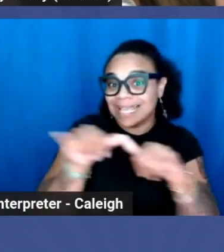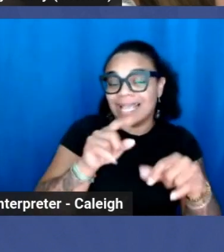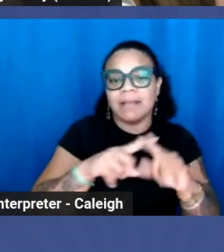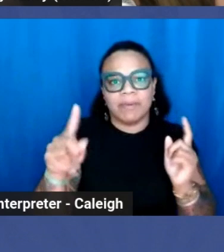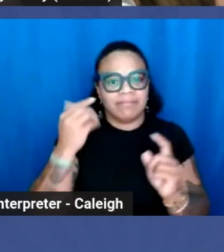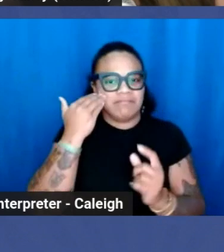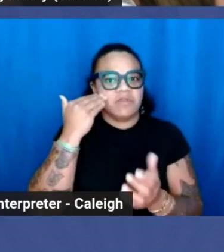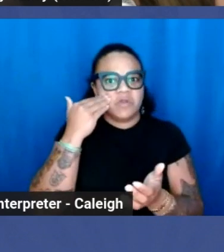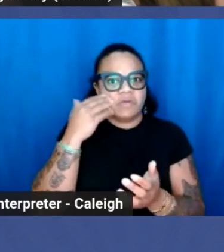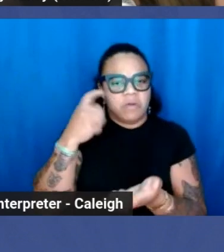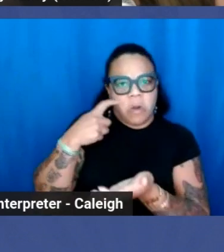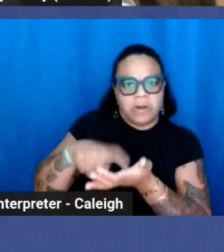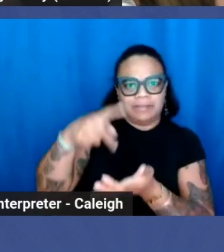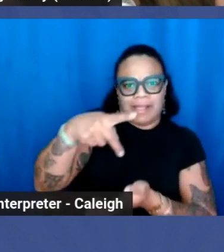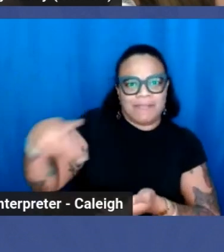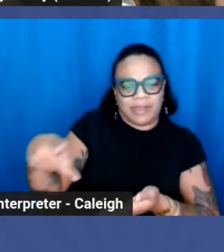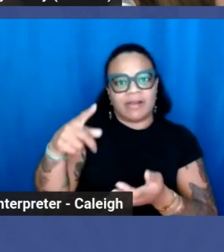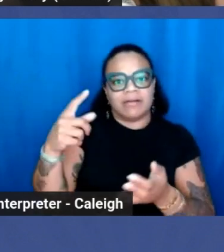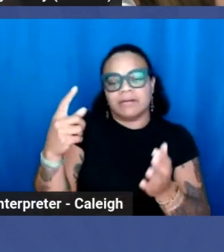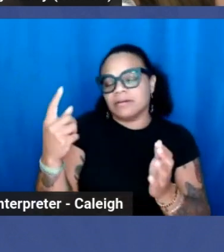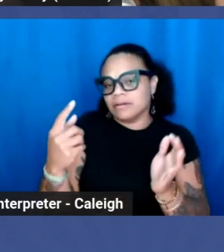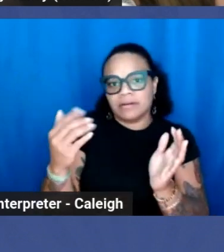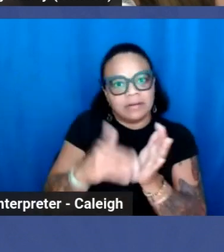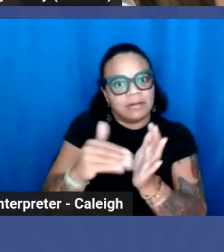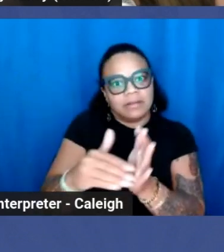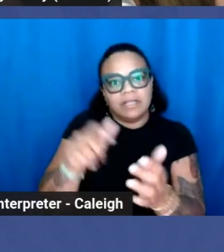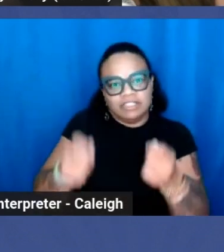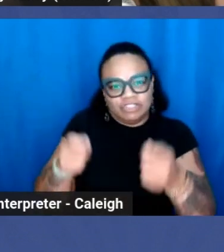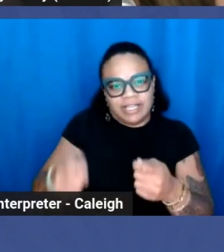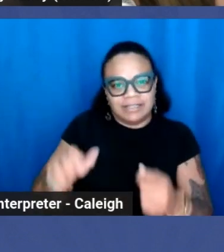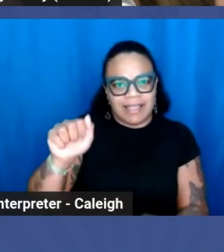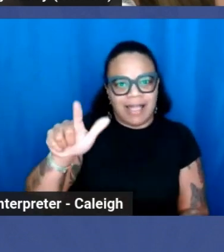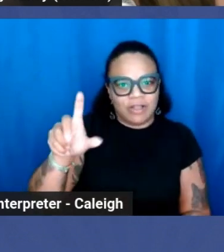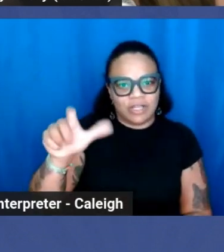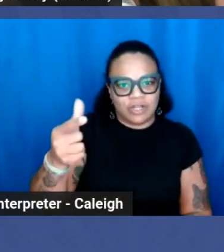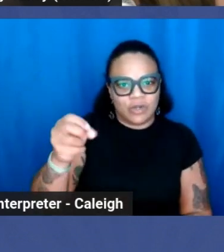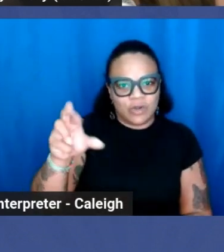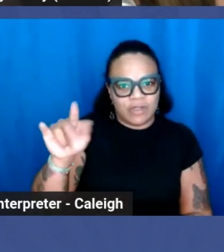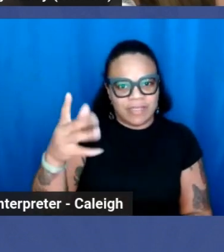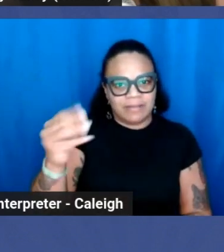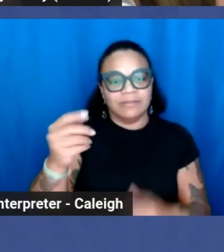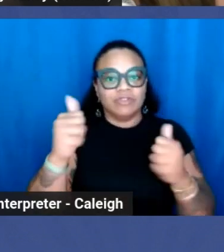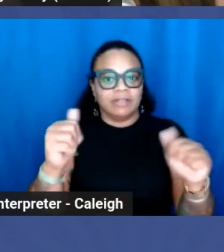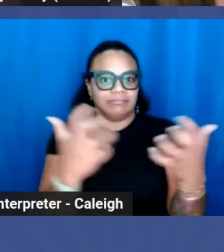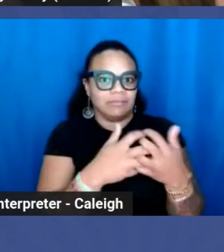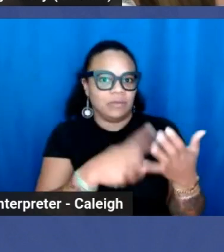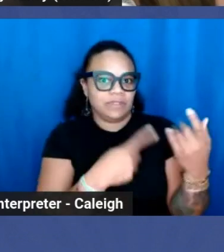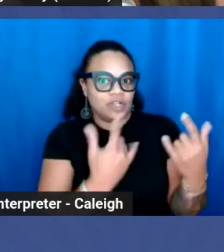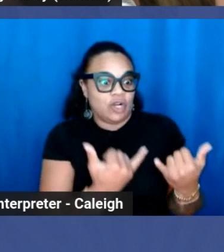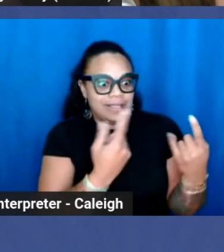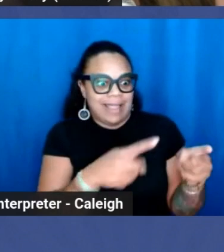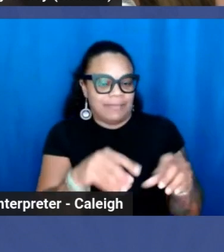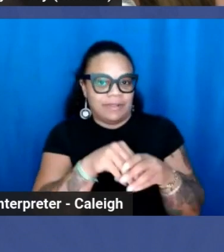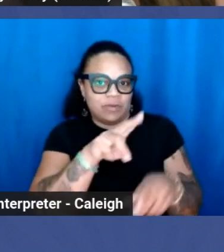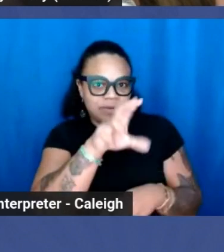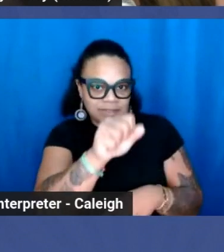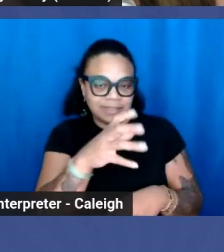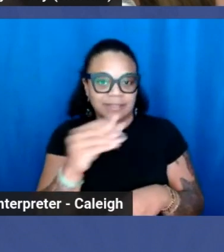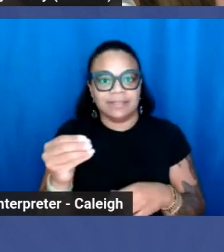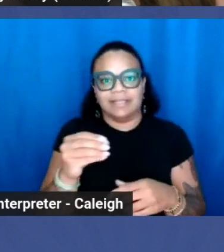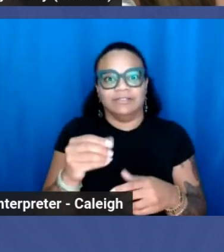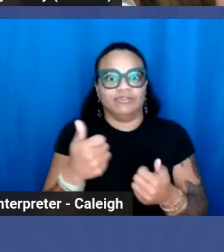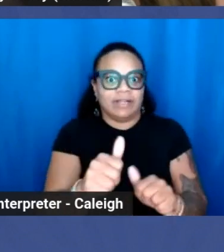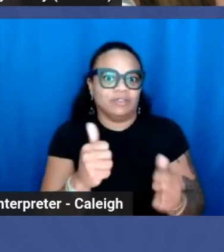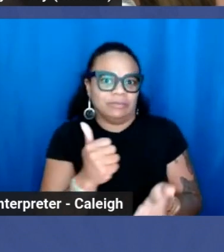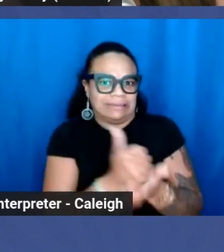the algorithms. They are basing their policies on what is currently happening in the United States, and they affect how people search.